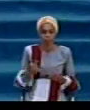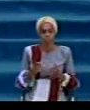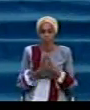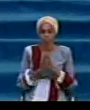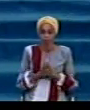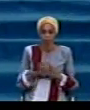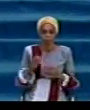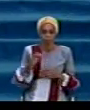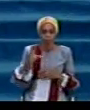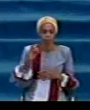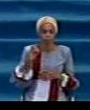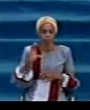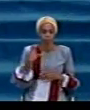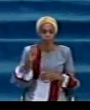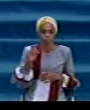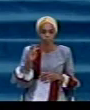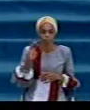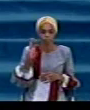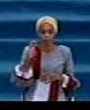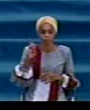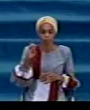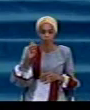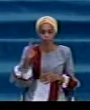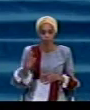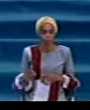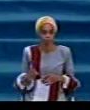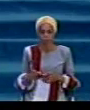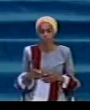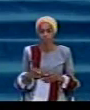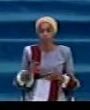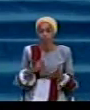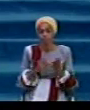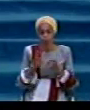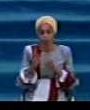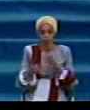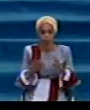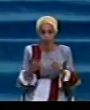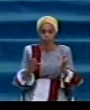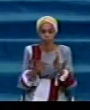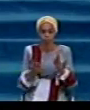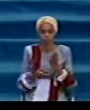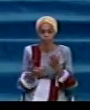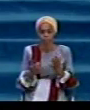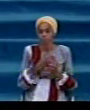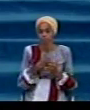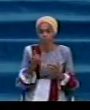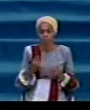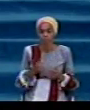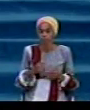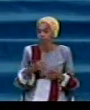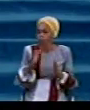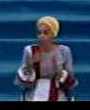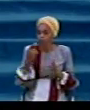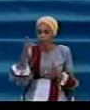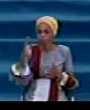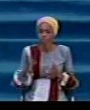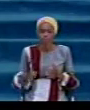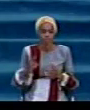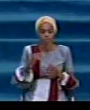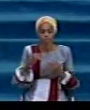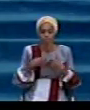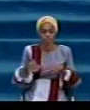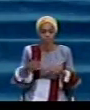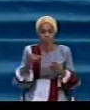I prayed. I said, God, you've been doing it for people. I don't want to live with this thing. I want to have a flat tummy. How can I be eating everything I see? God, heal